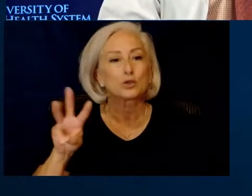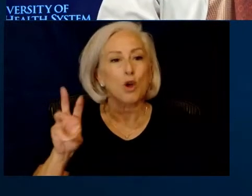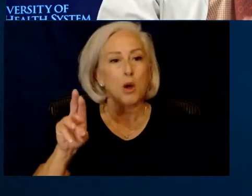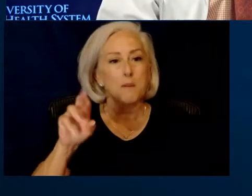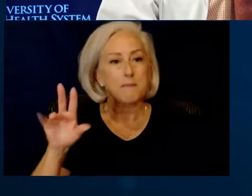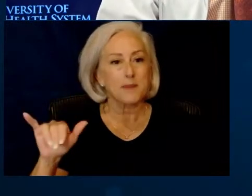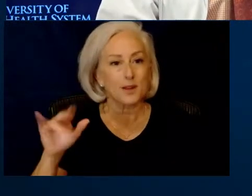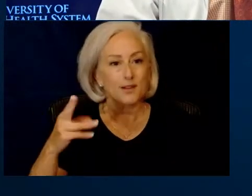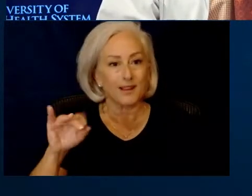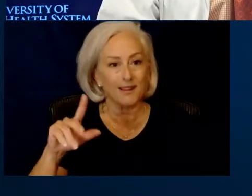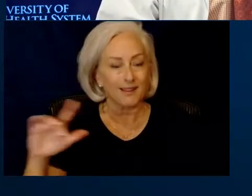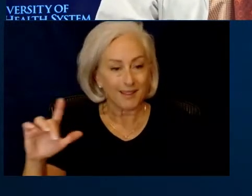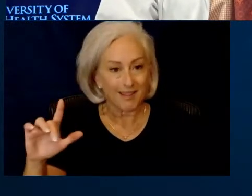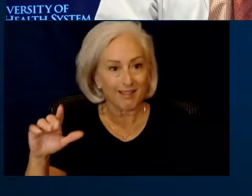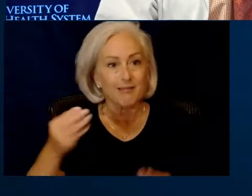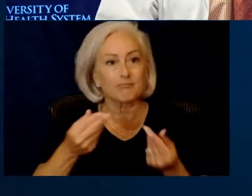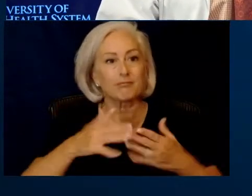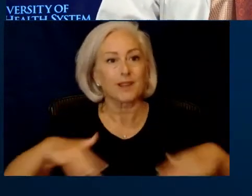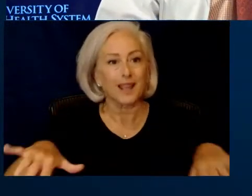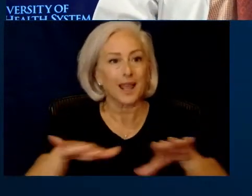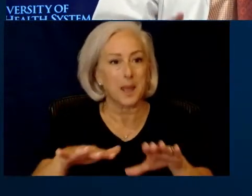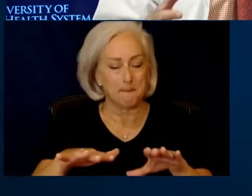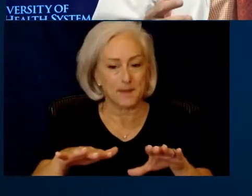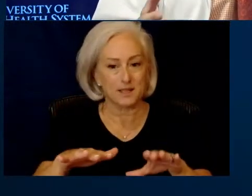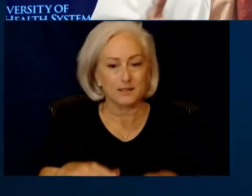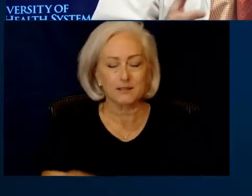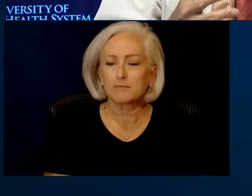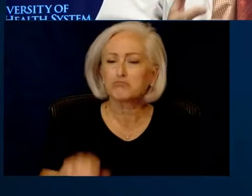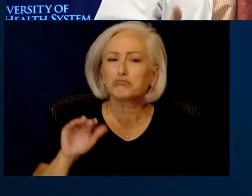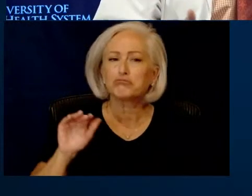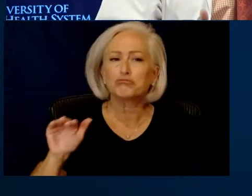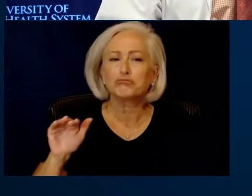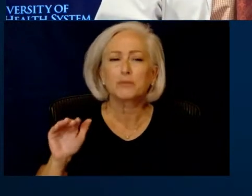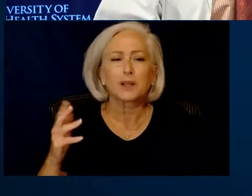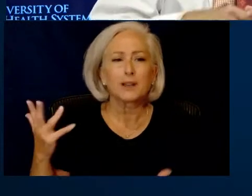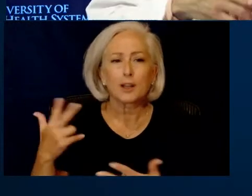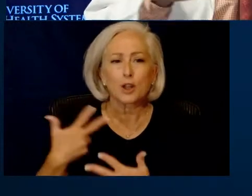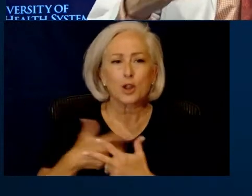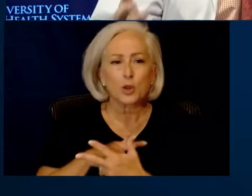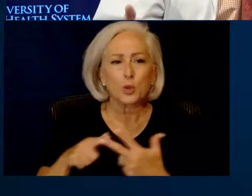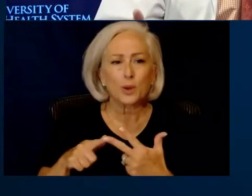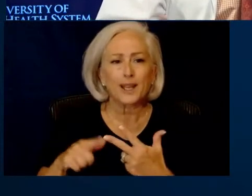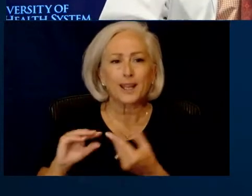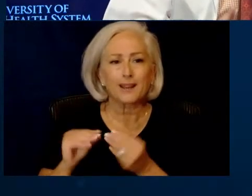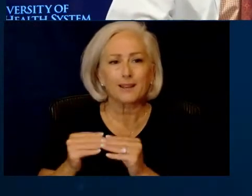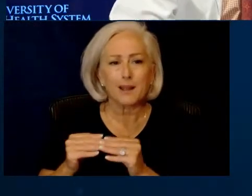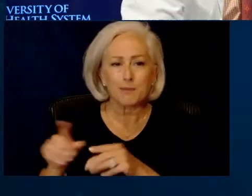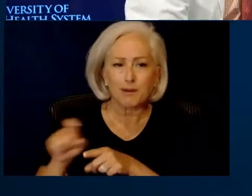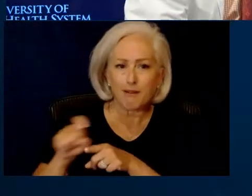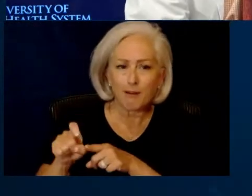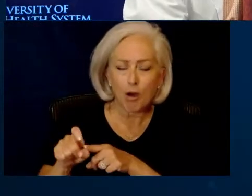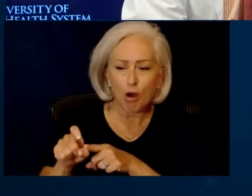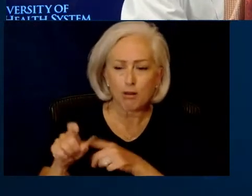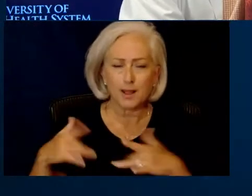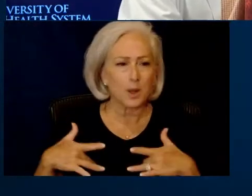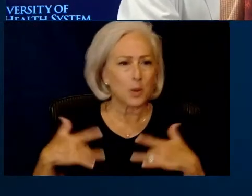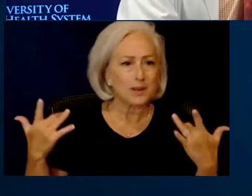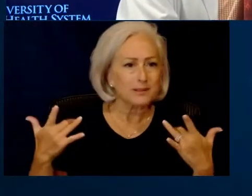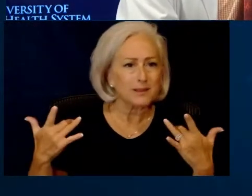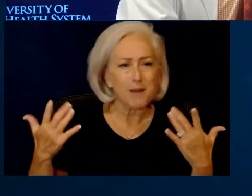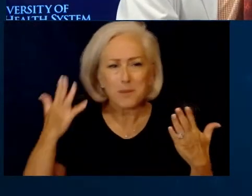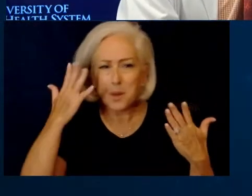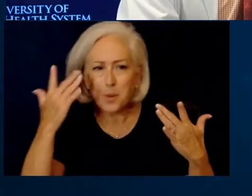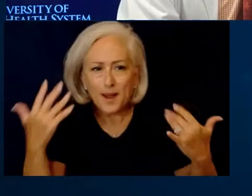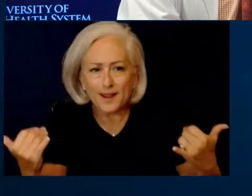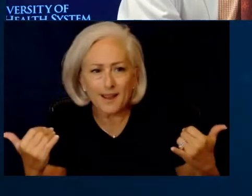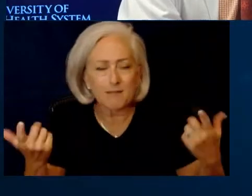Nowalnik, what is this new 3-digit number and what's coming up with that? Why now? What's happening? Fill us in.